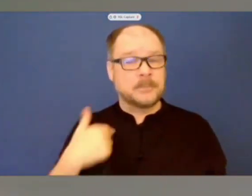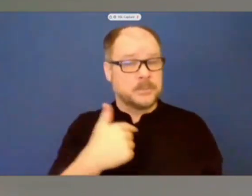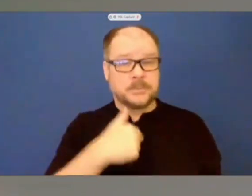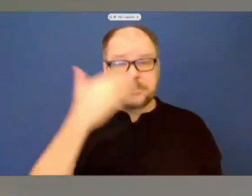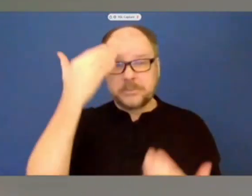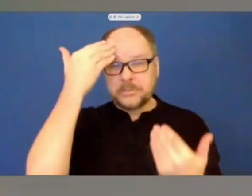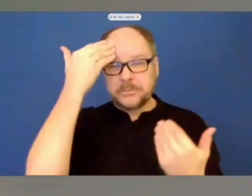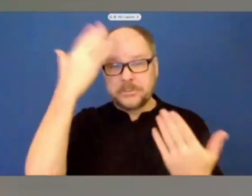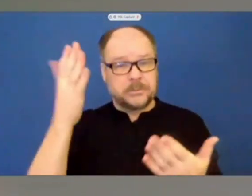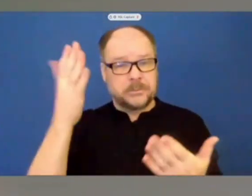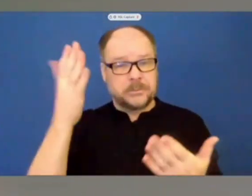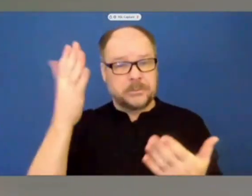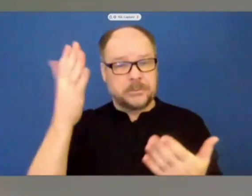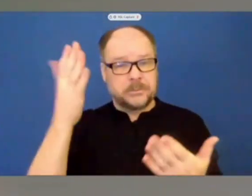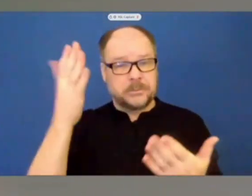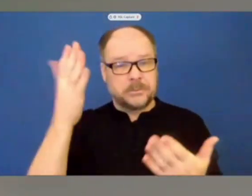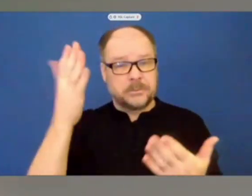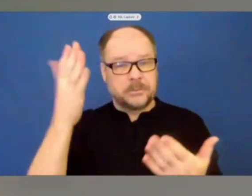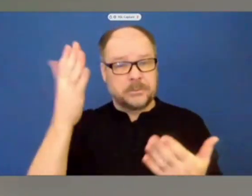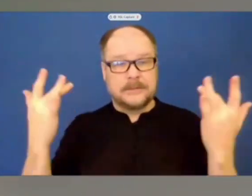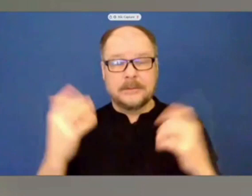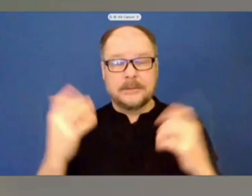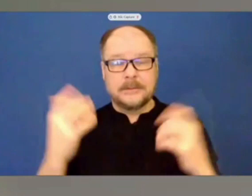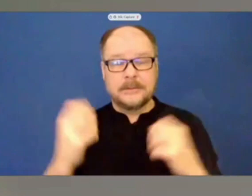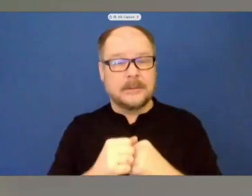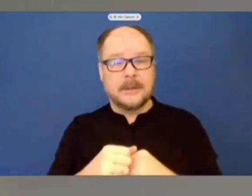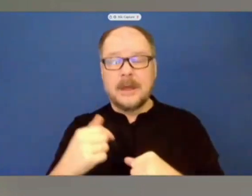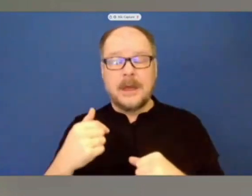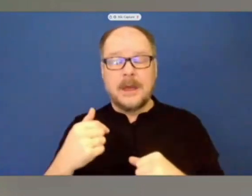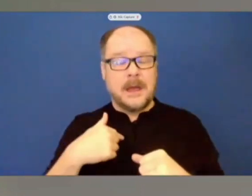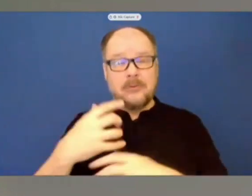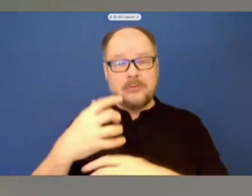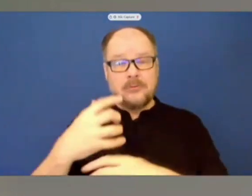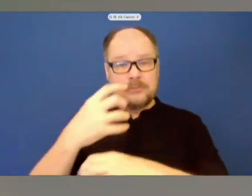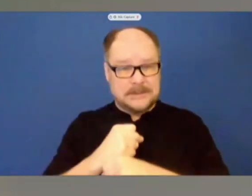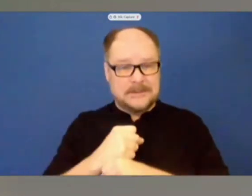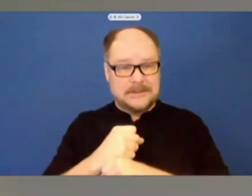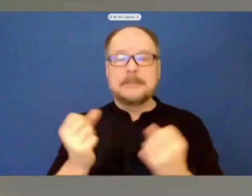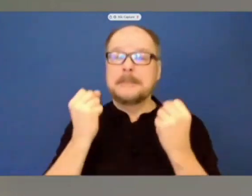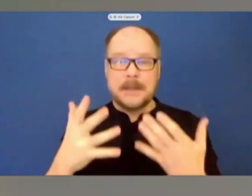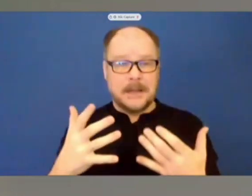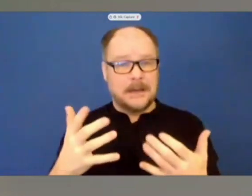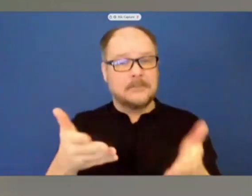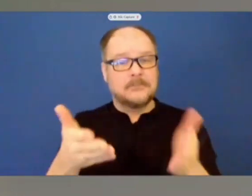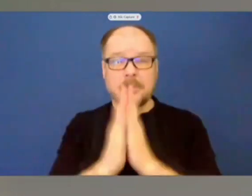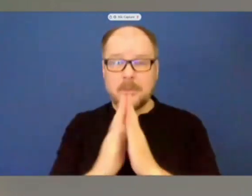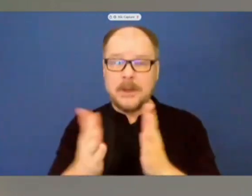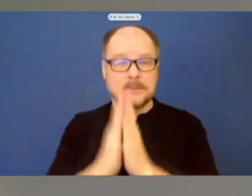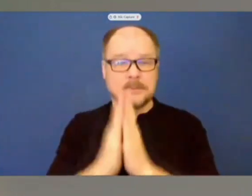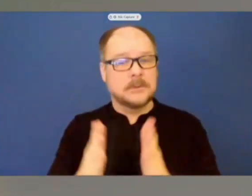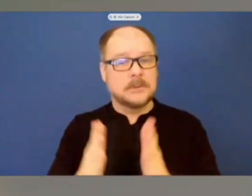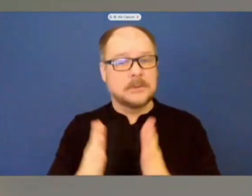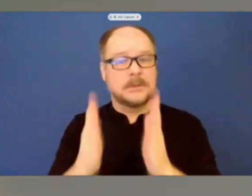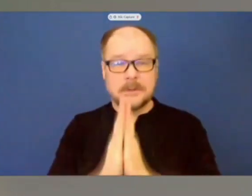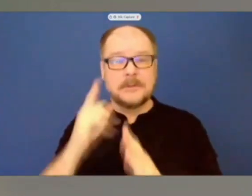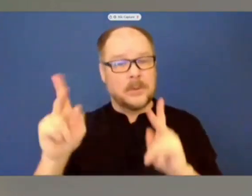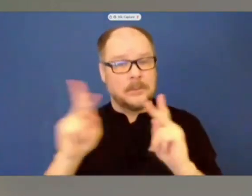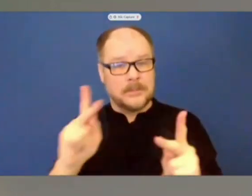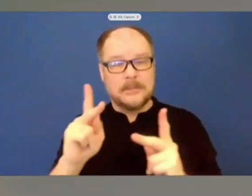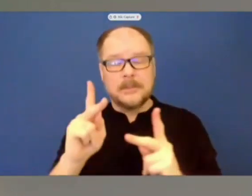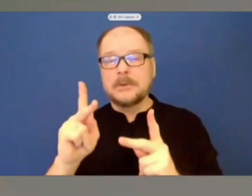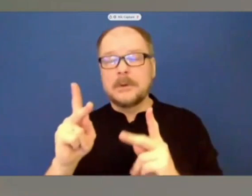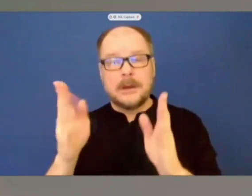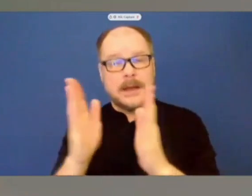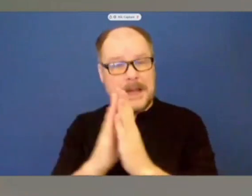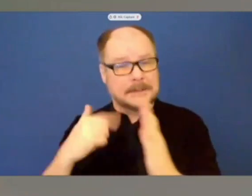and I'm getting many requests for folks to review their plans for events